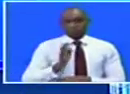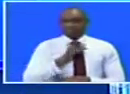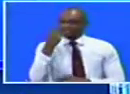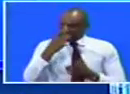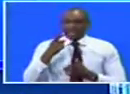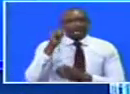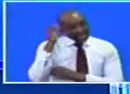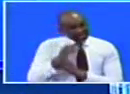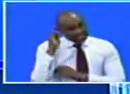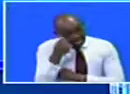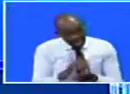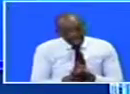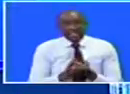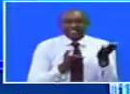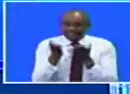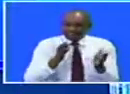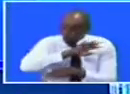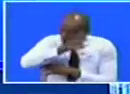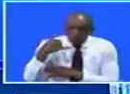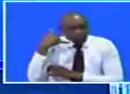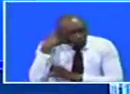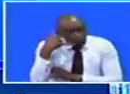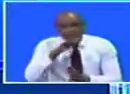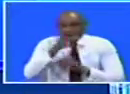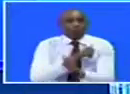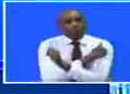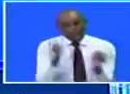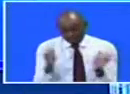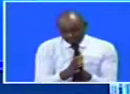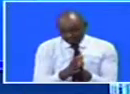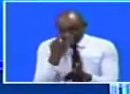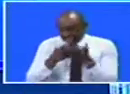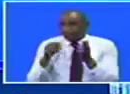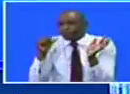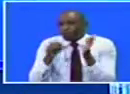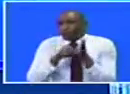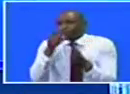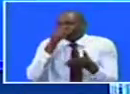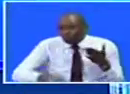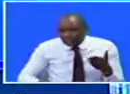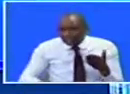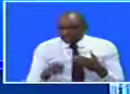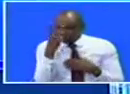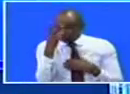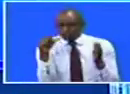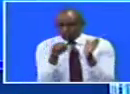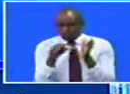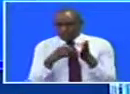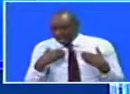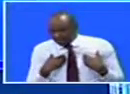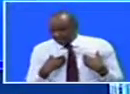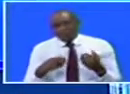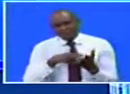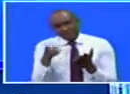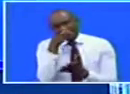the country that all services are now fully restored. The cause of the outage was linked to two traffic outlets which